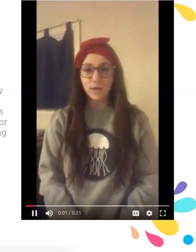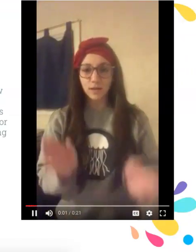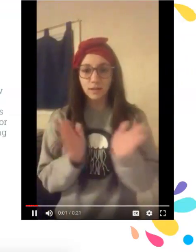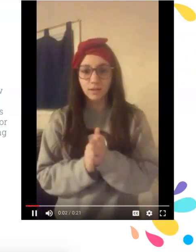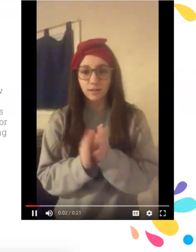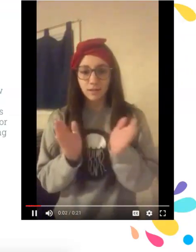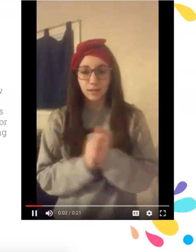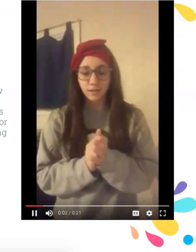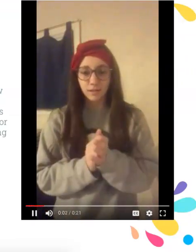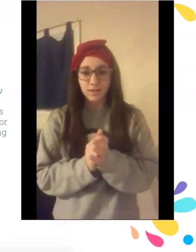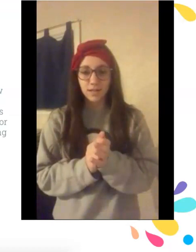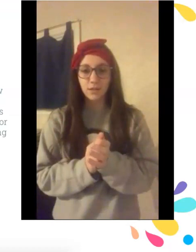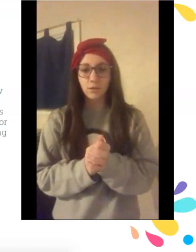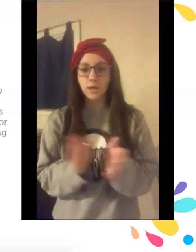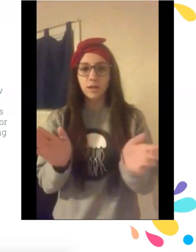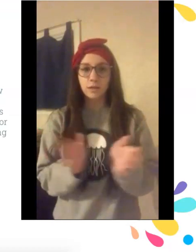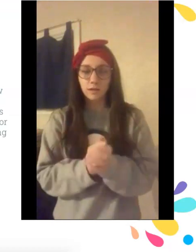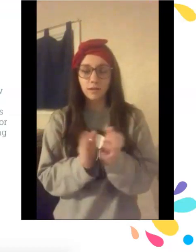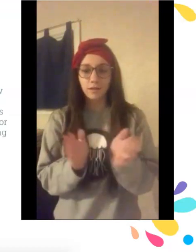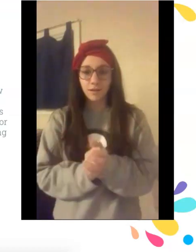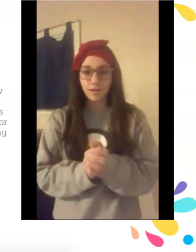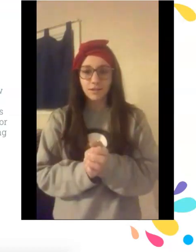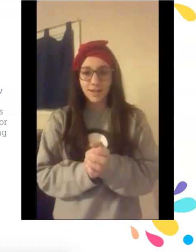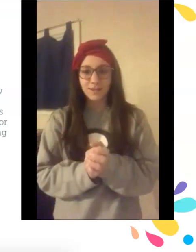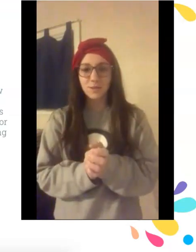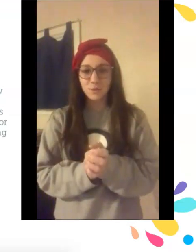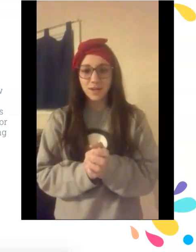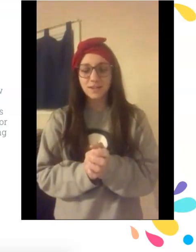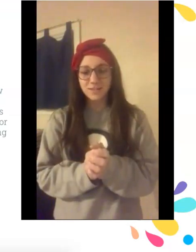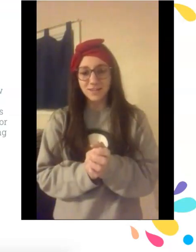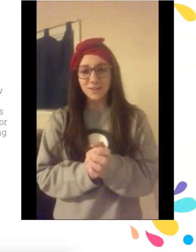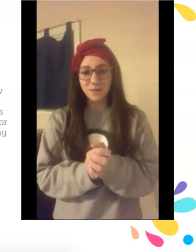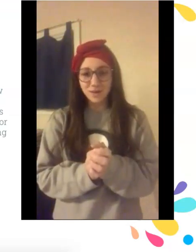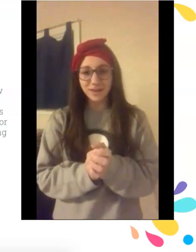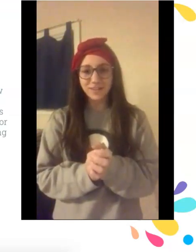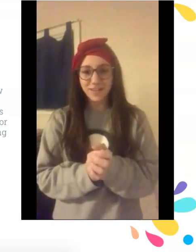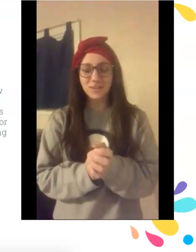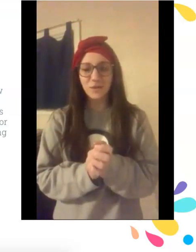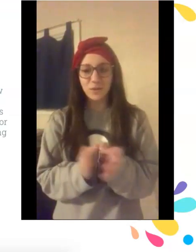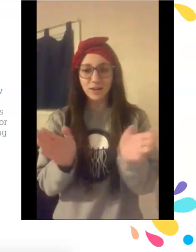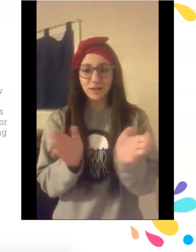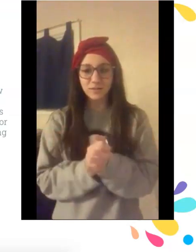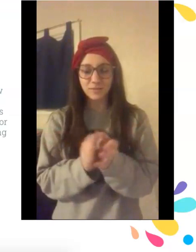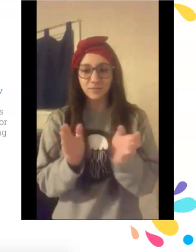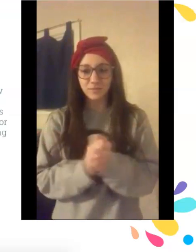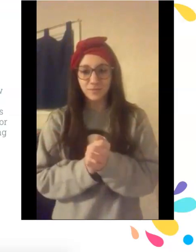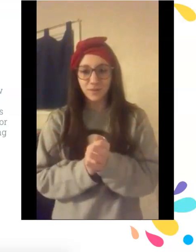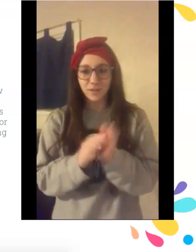Days of the week, days of the week, days of the week, days of the week, days of the